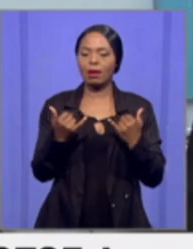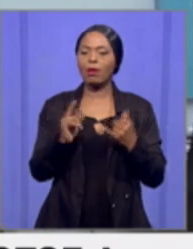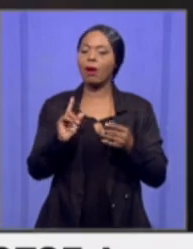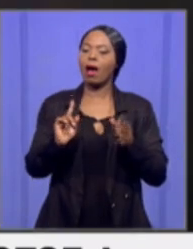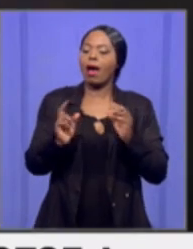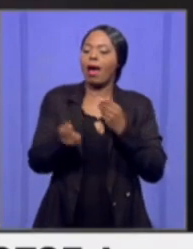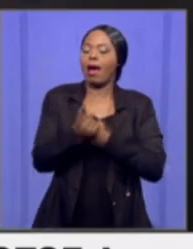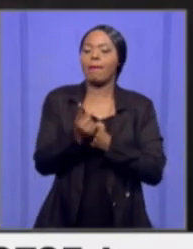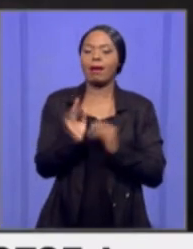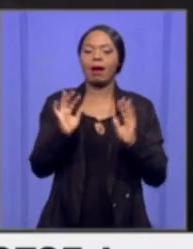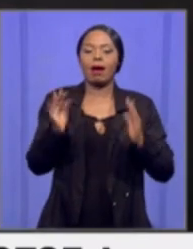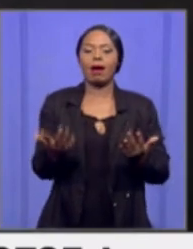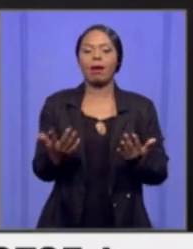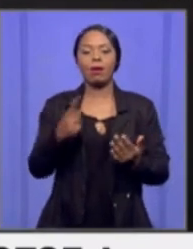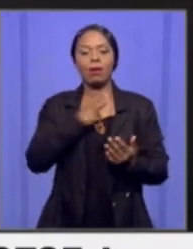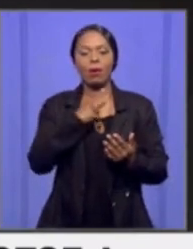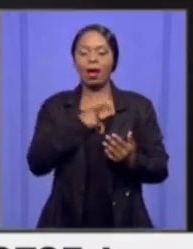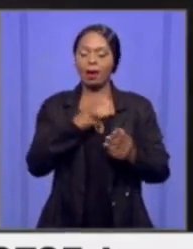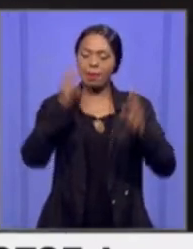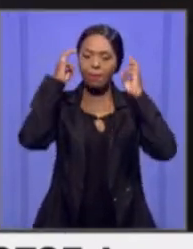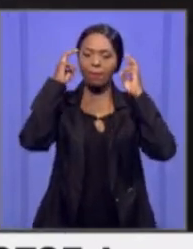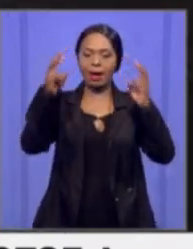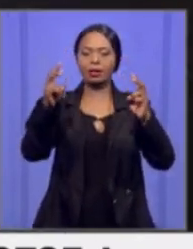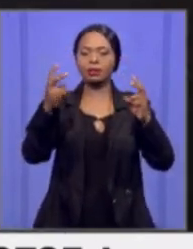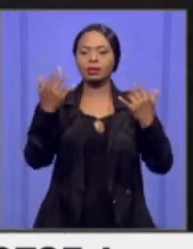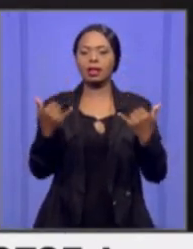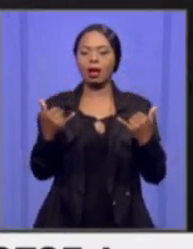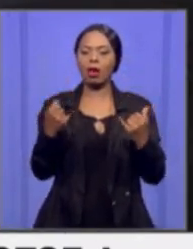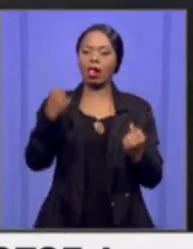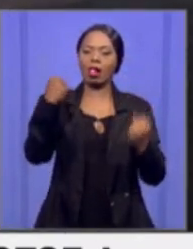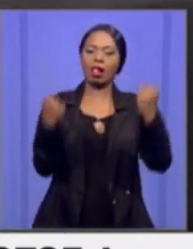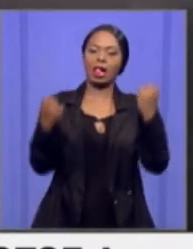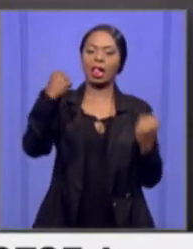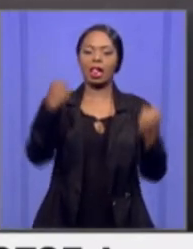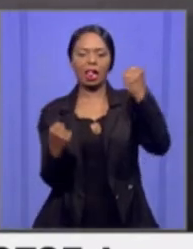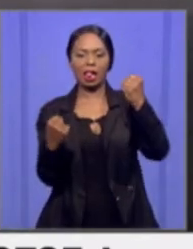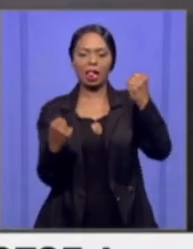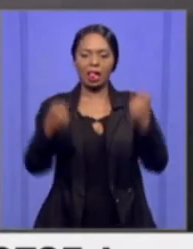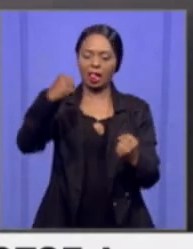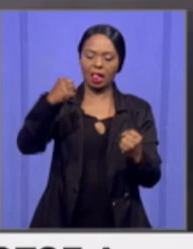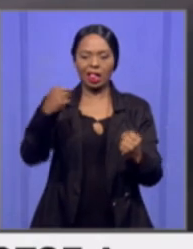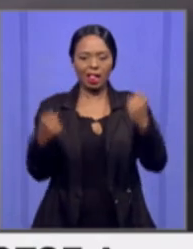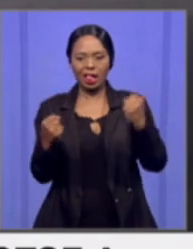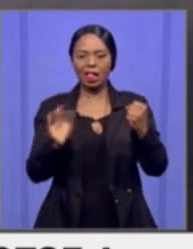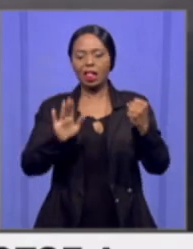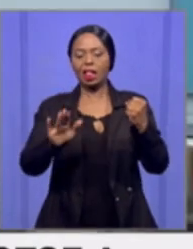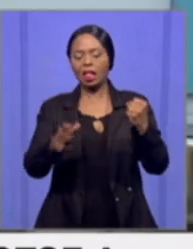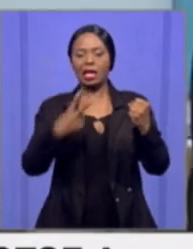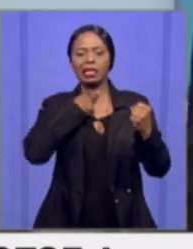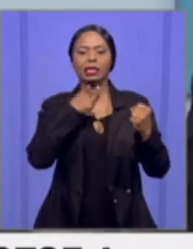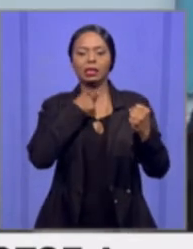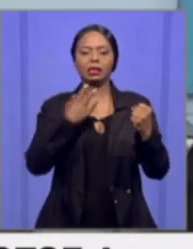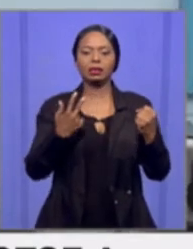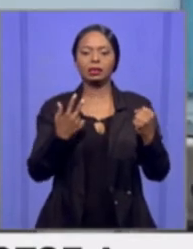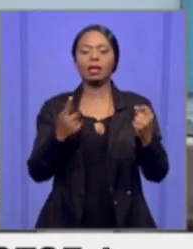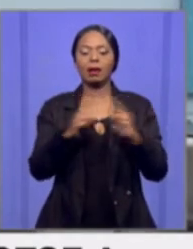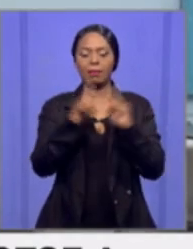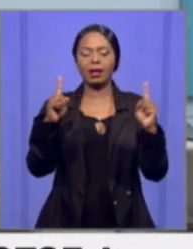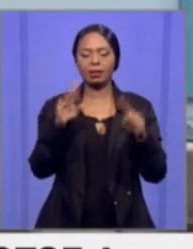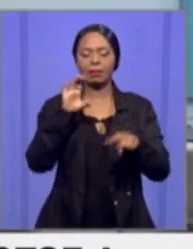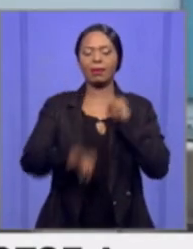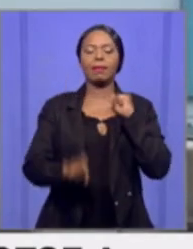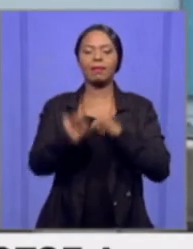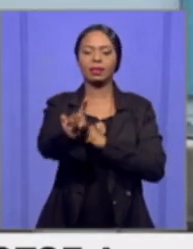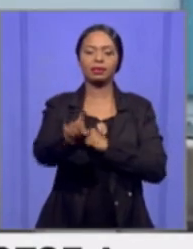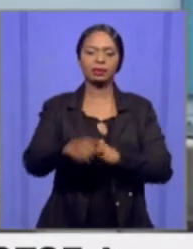that. Is it because the bus was out of control, was not, there were no brakes and so on? We don't know about it, but we need to find